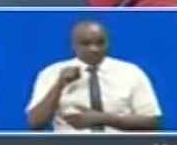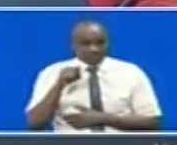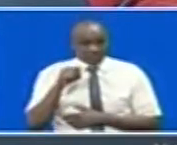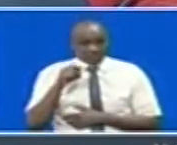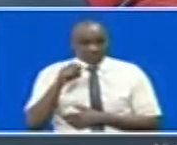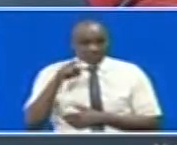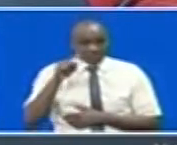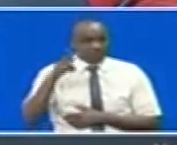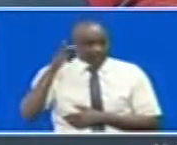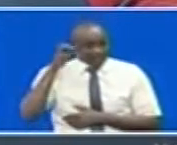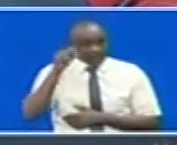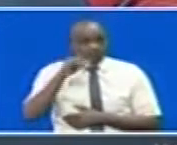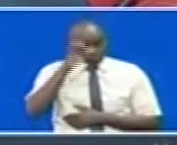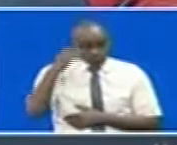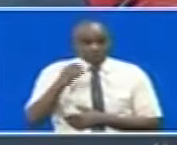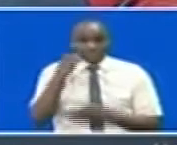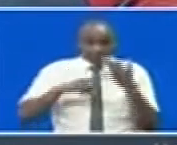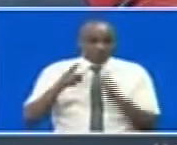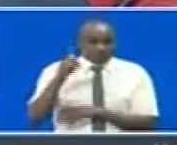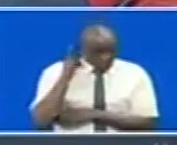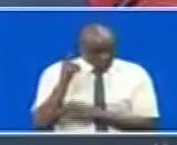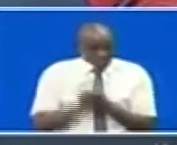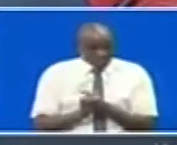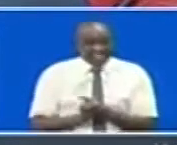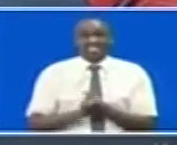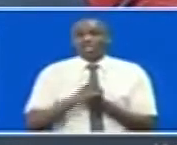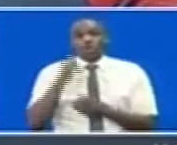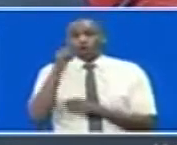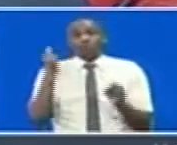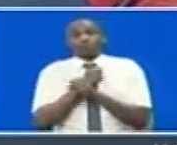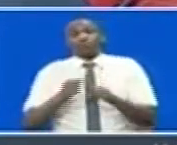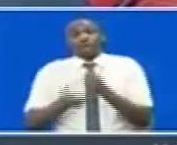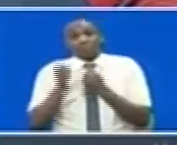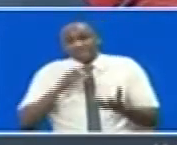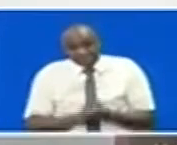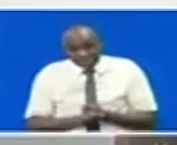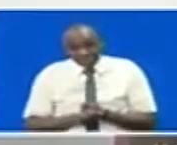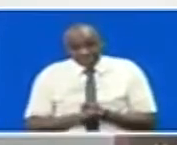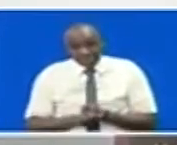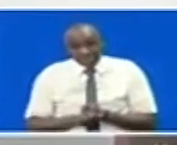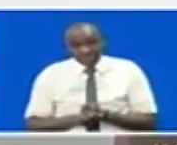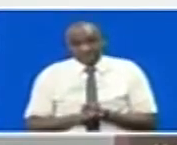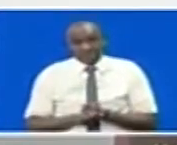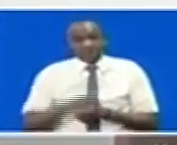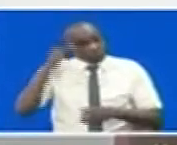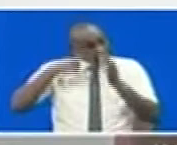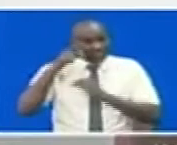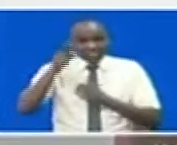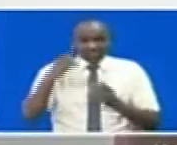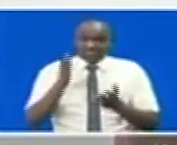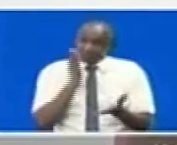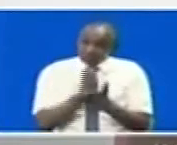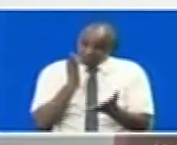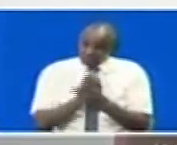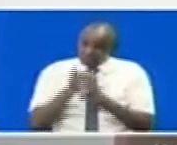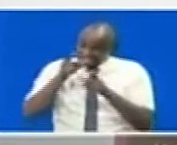you've heard from Joy, and she's talking about the laws and the fact that they cannot help us as they are. The prof is saying we're hurtling down